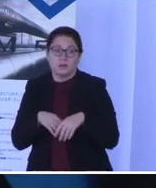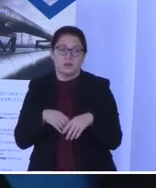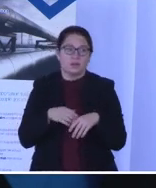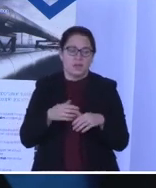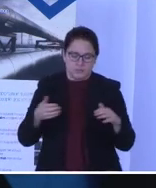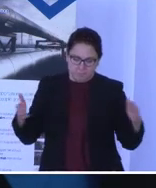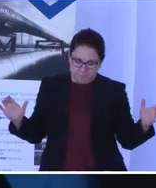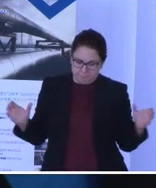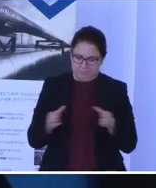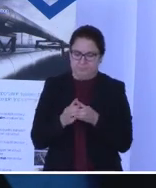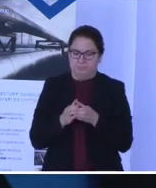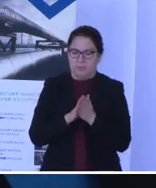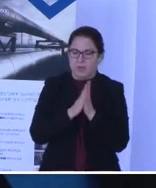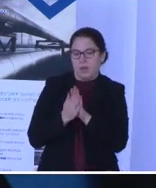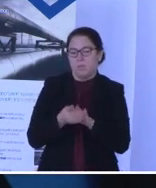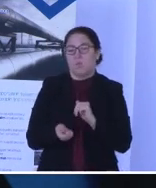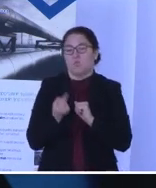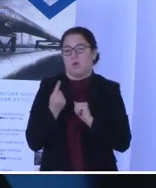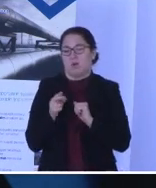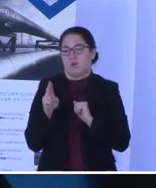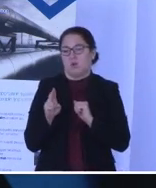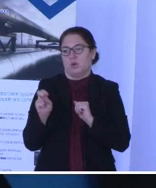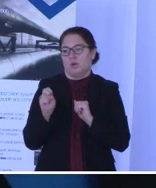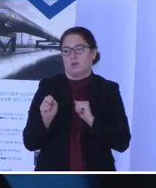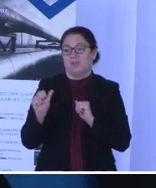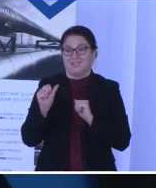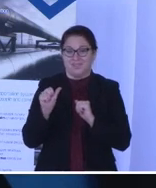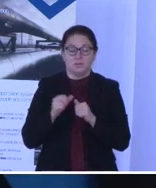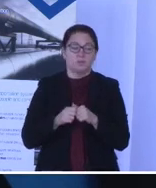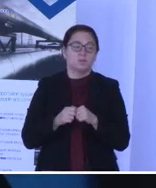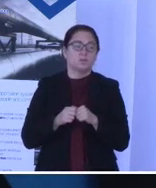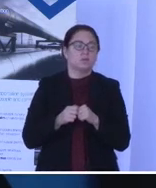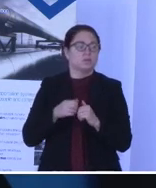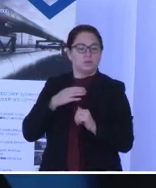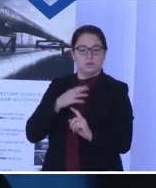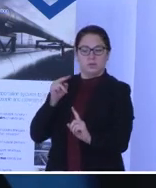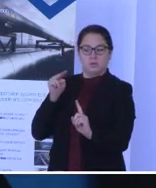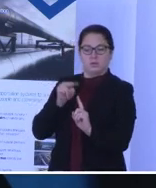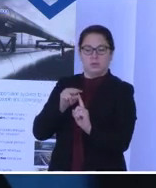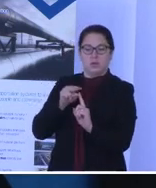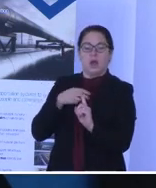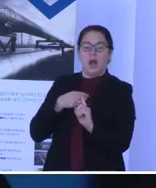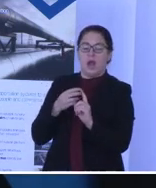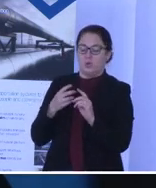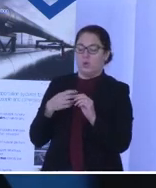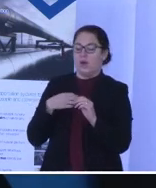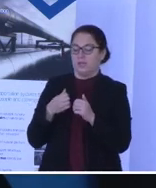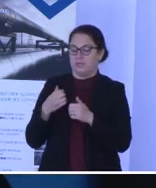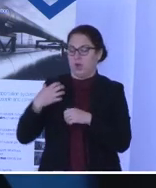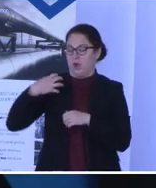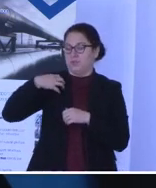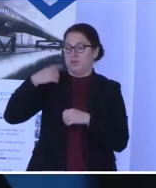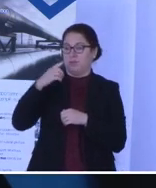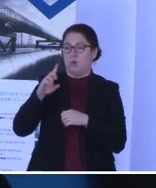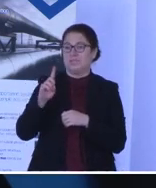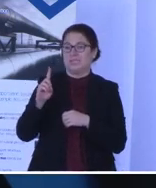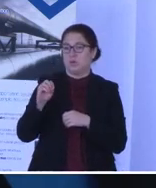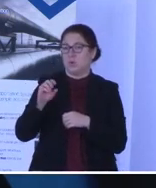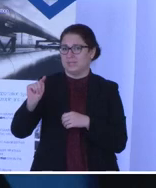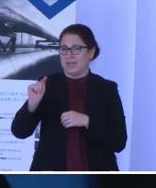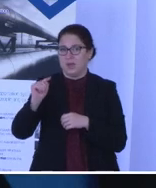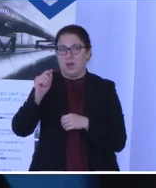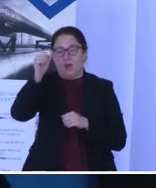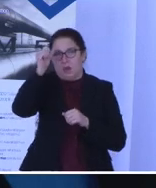country. And from my perspective, I was a Coast Guard officer in the Department of Transportation, and I recall the incredible